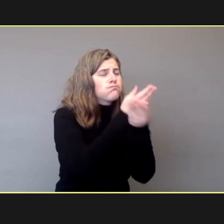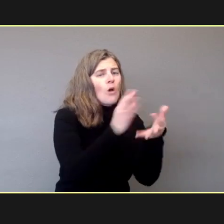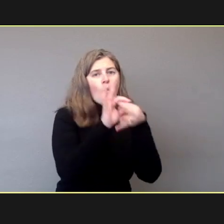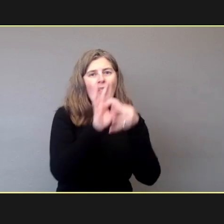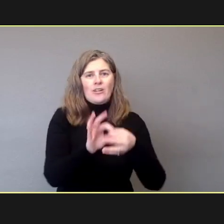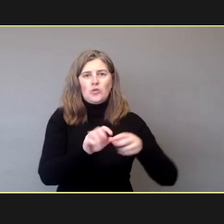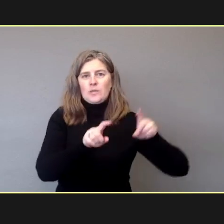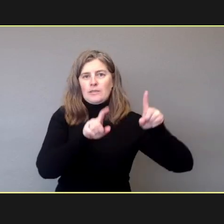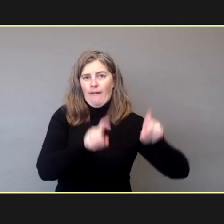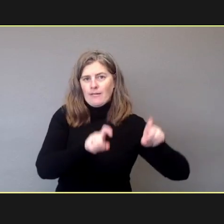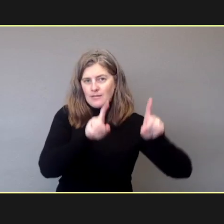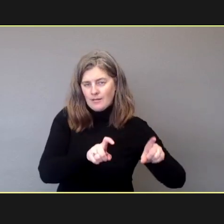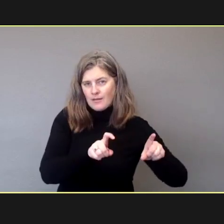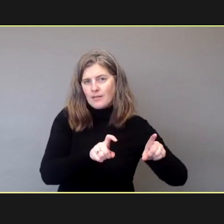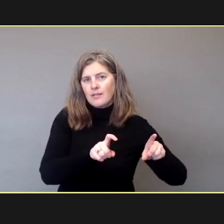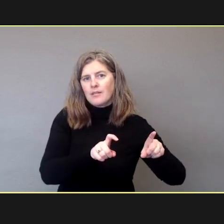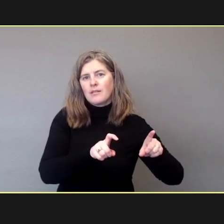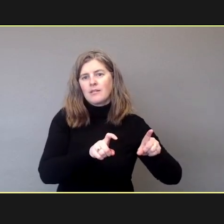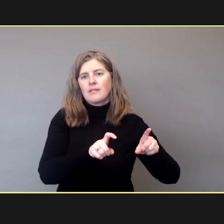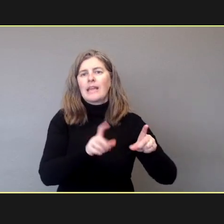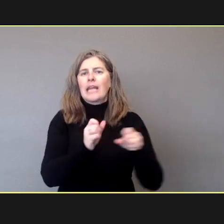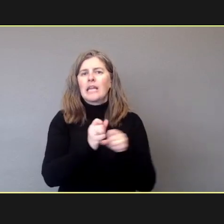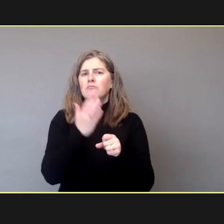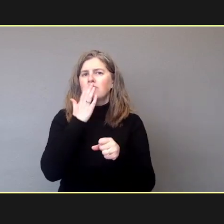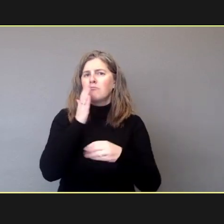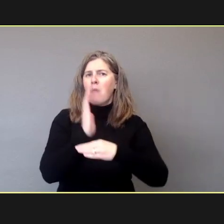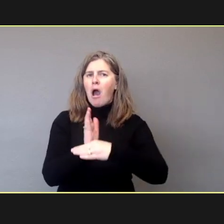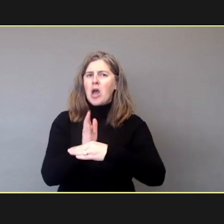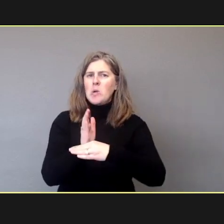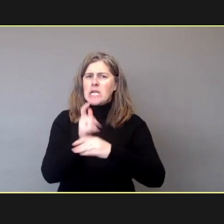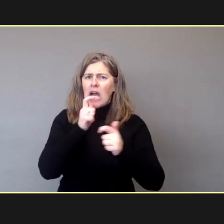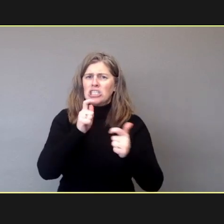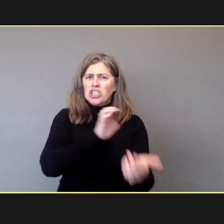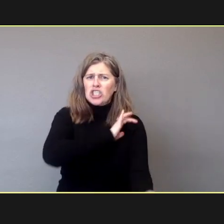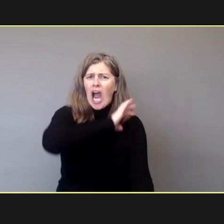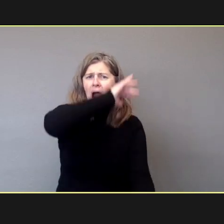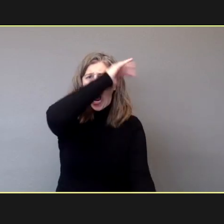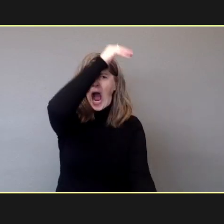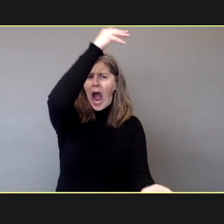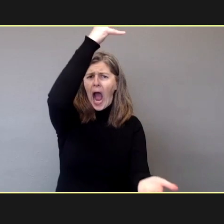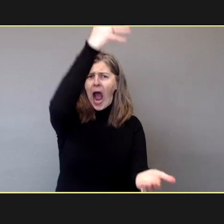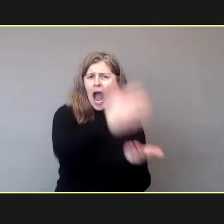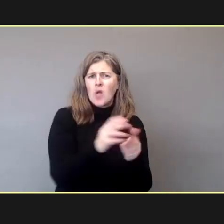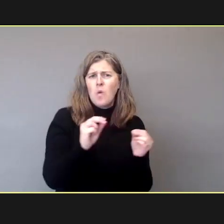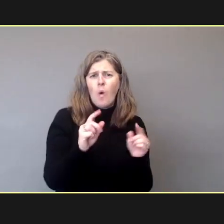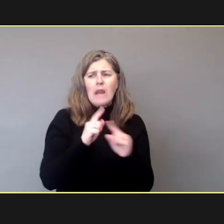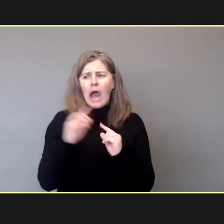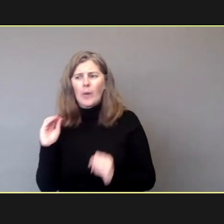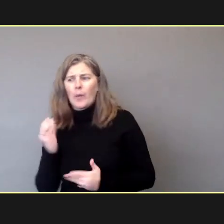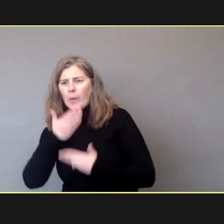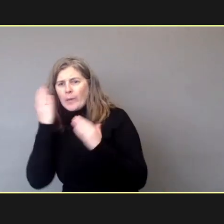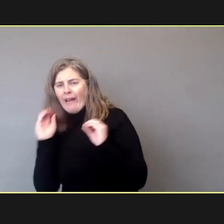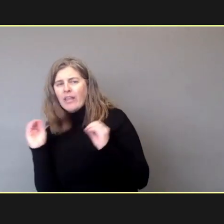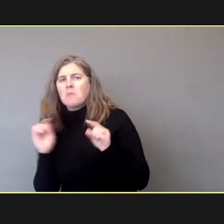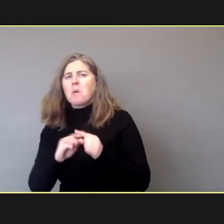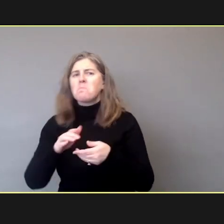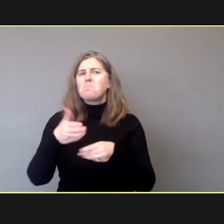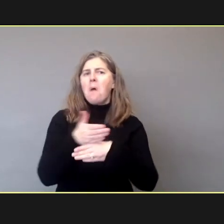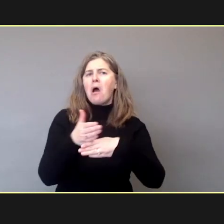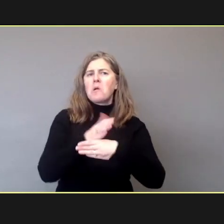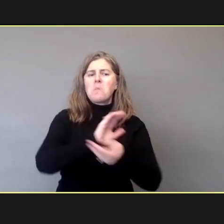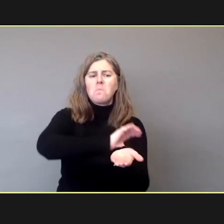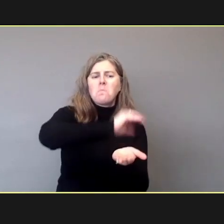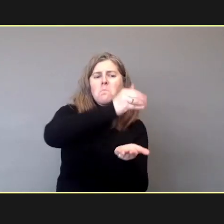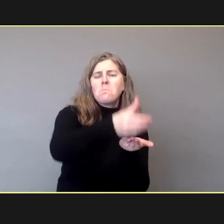testing, getting a moderate, not huge stockpile and not zero, but a moderate supply,